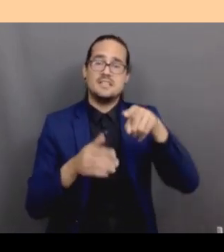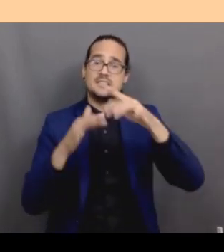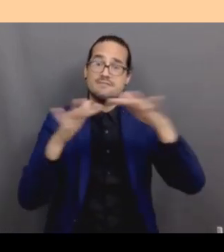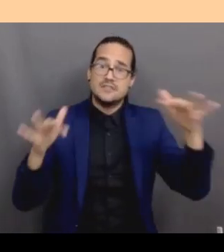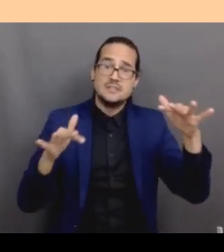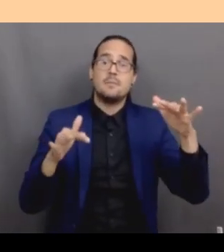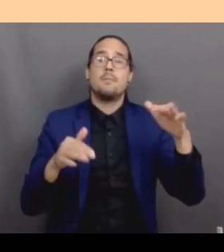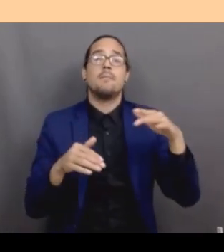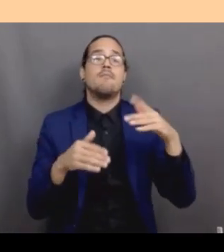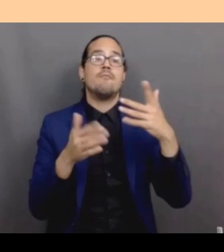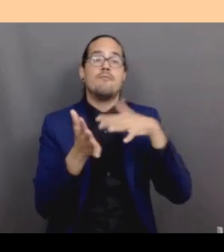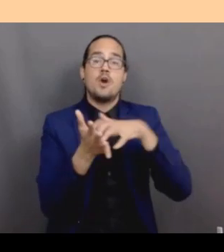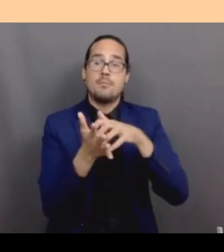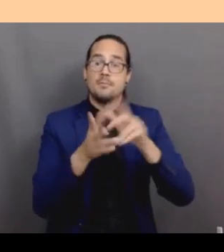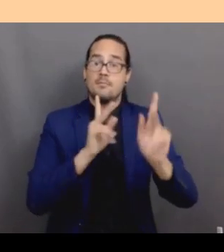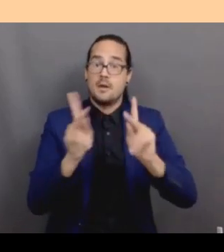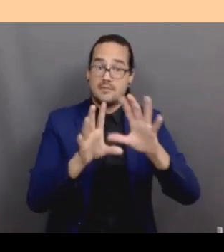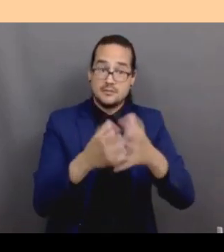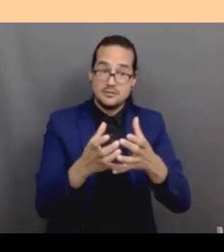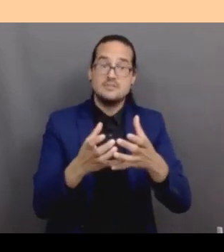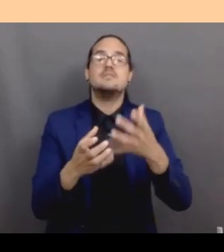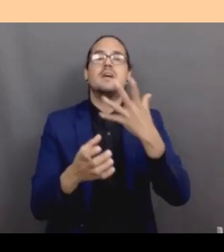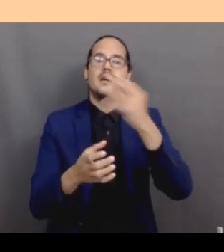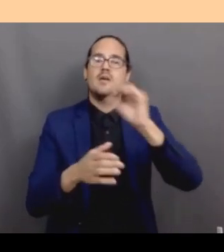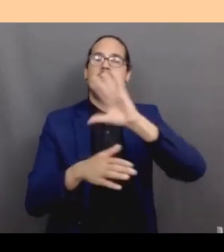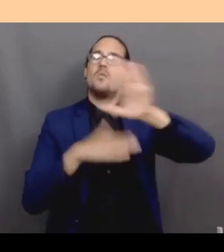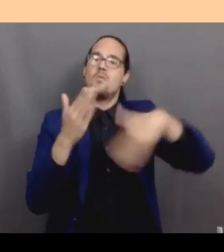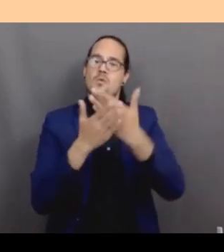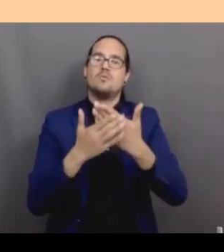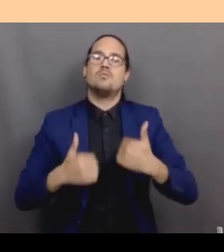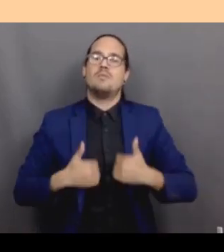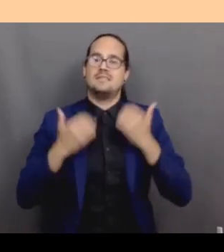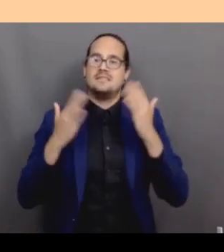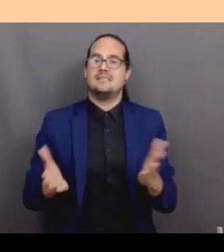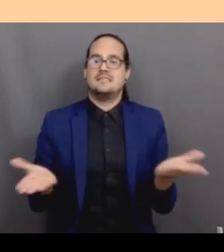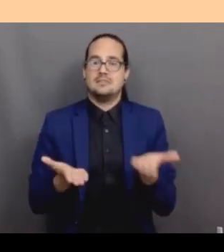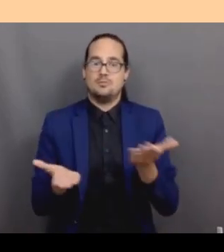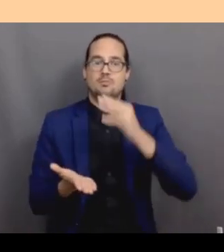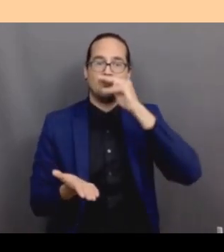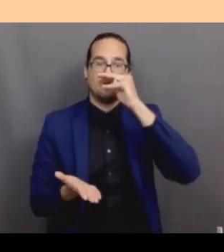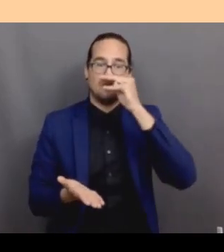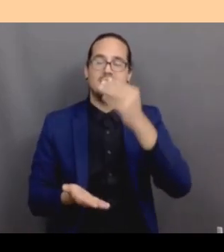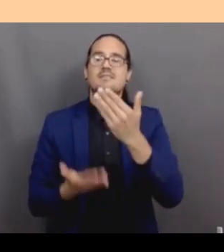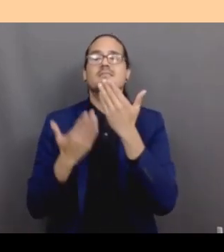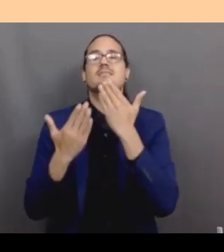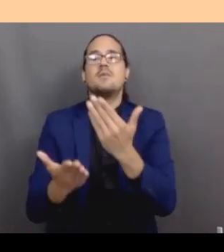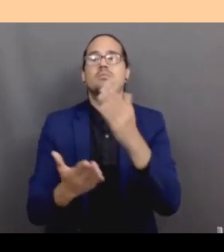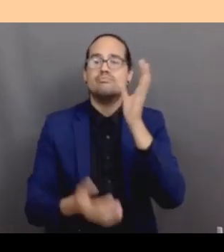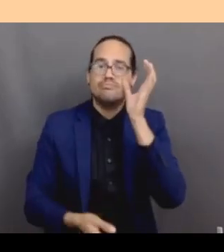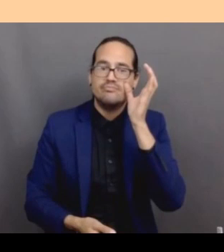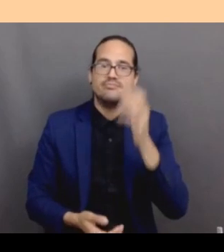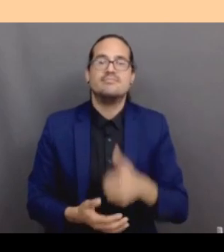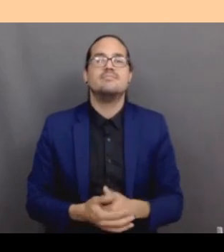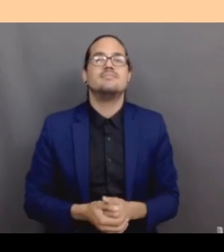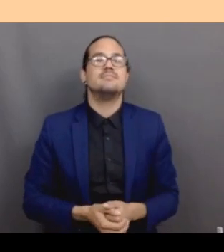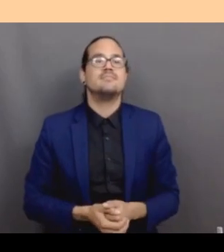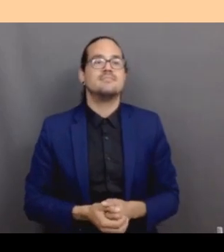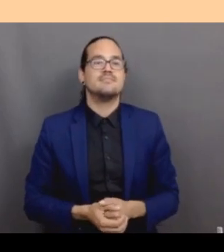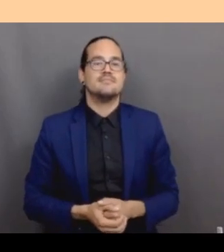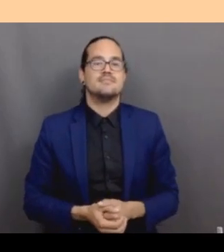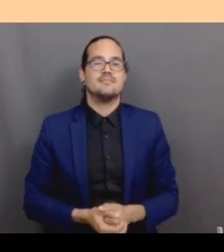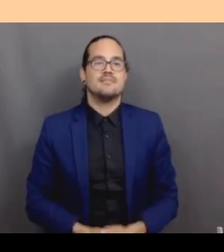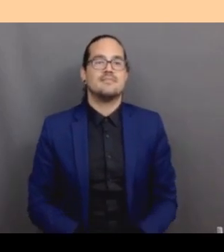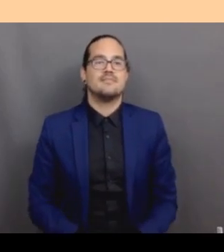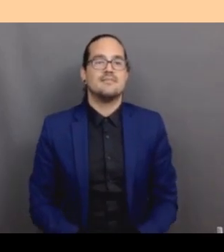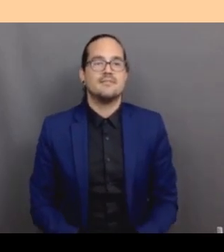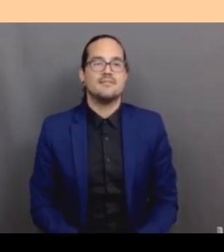all county residents of Marin. Thank you very much. Well, thank you, Benita. That was fantastic.